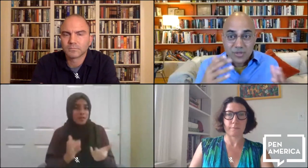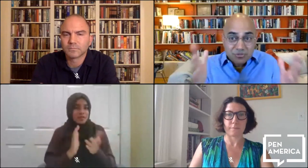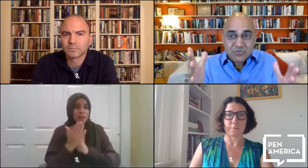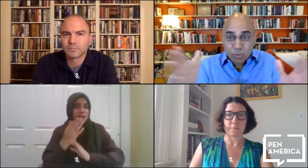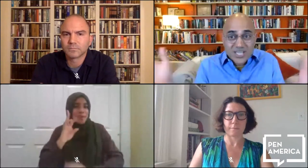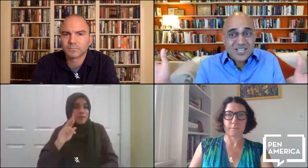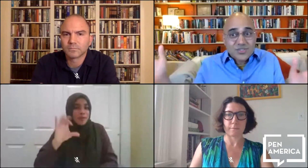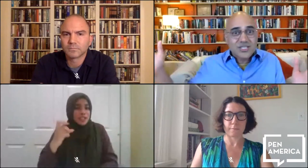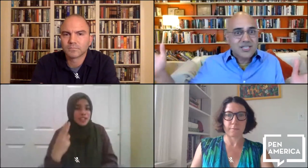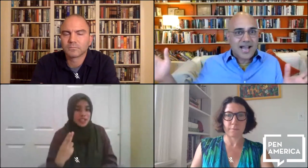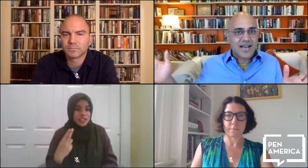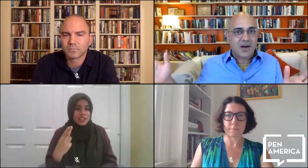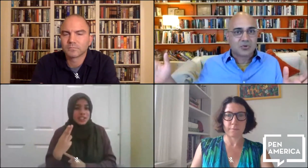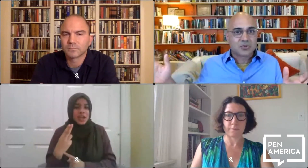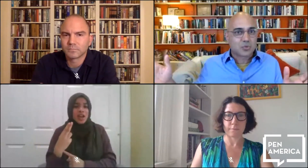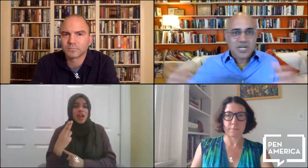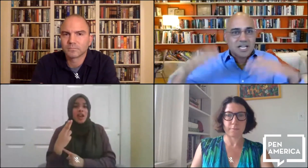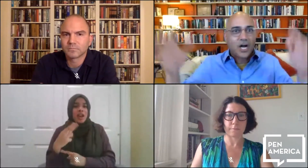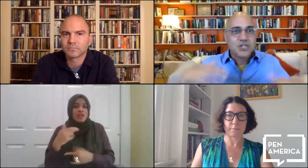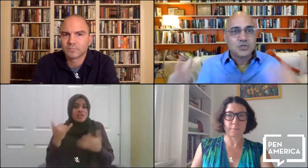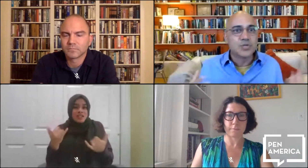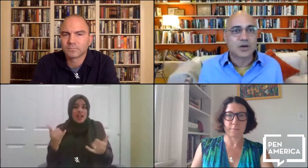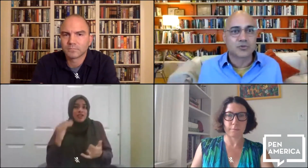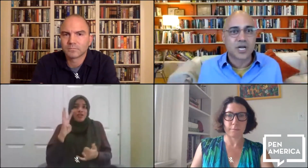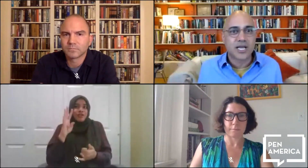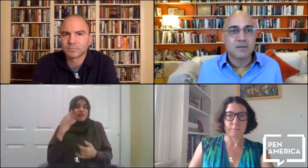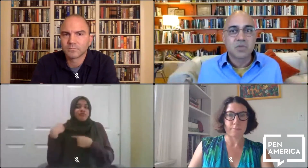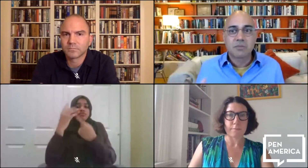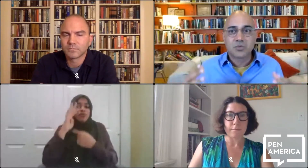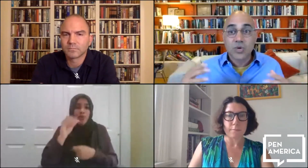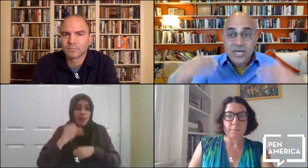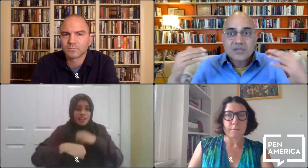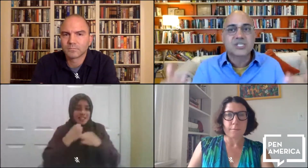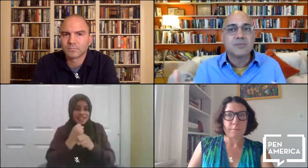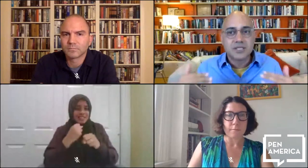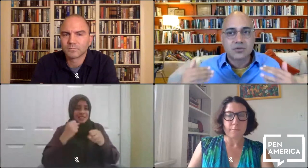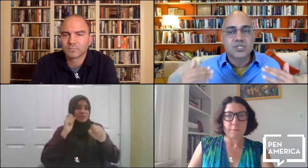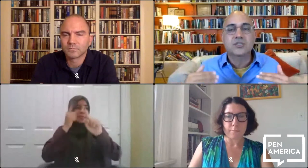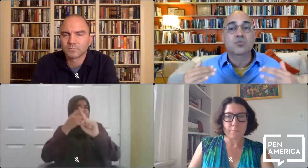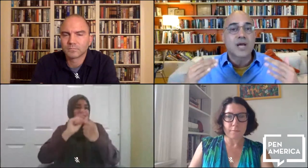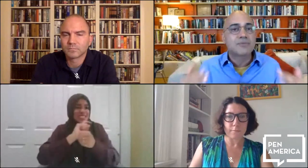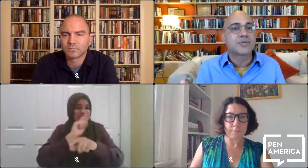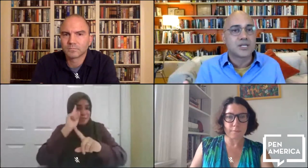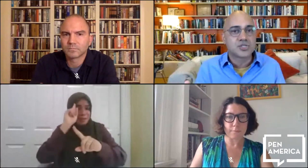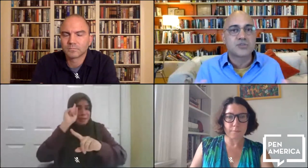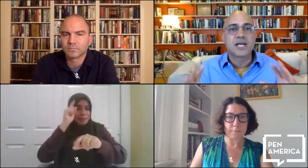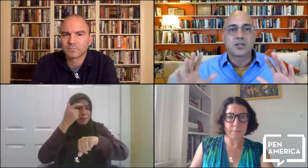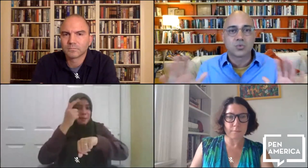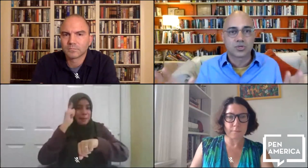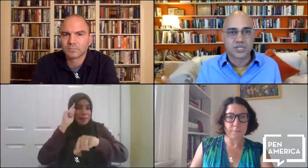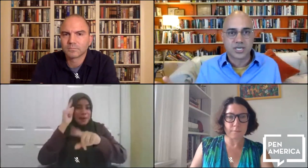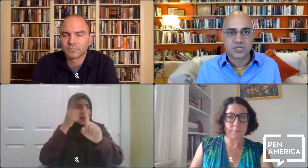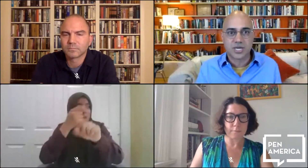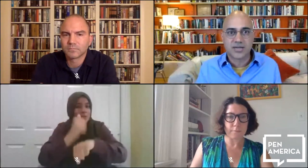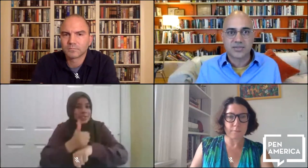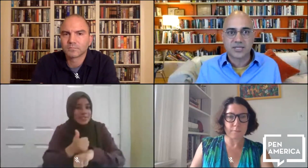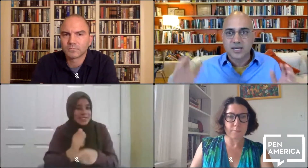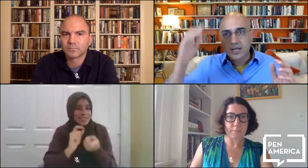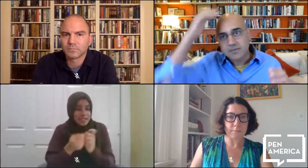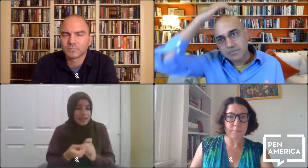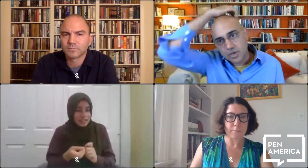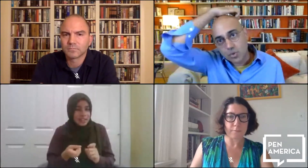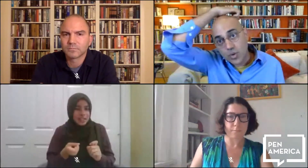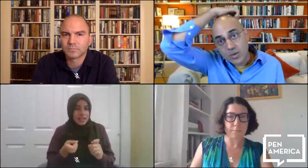we're 40 years into that now. So we're not going to undo that overnight, but we're now seeing the ramifications of that on the world stage. And I think